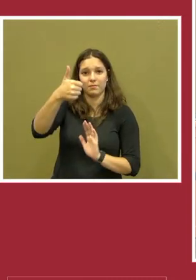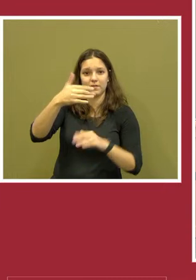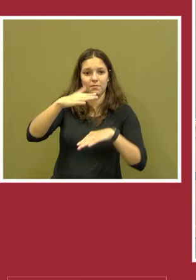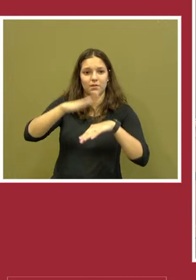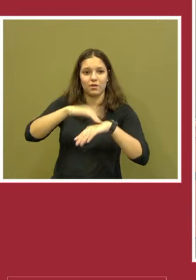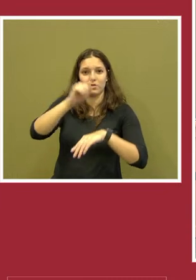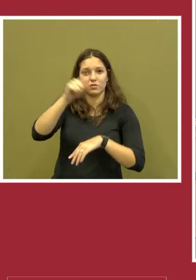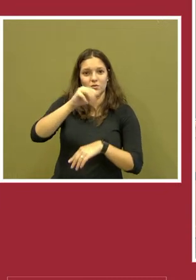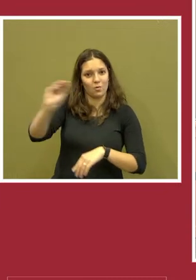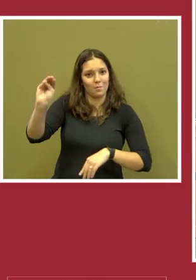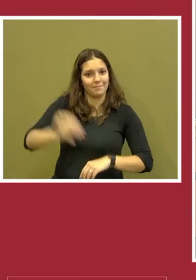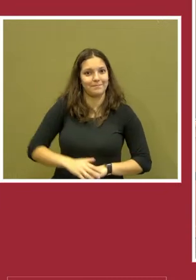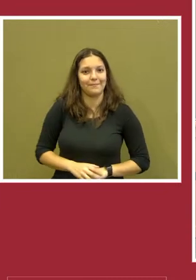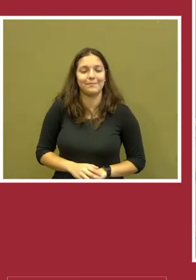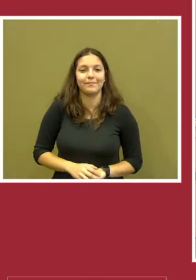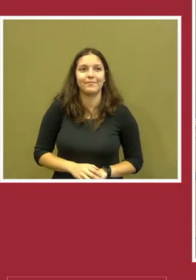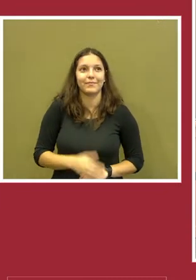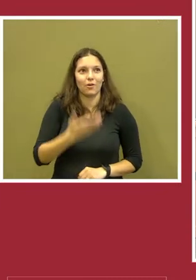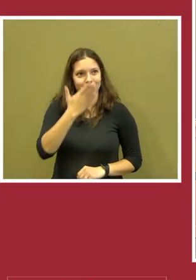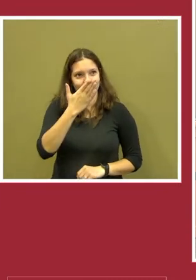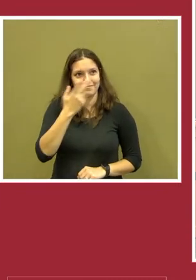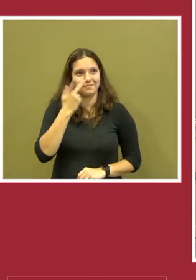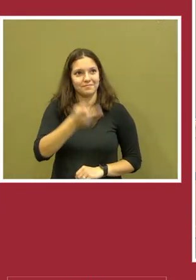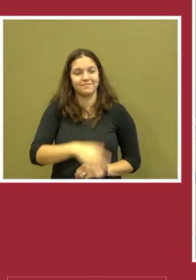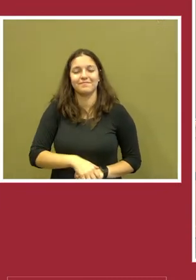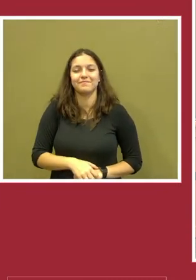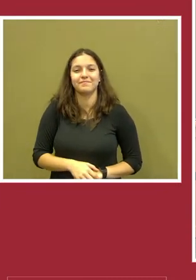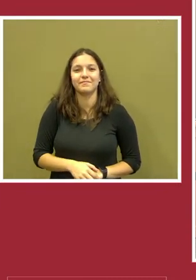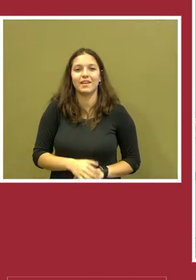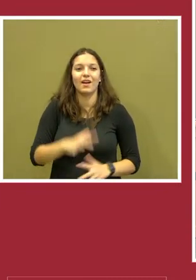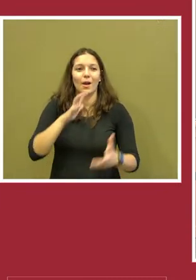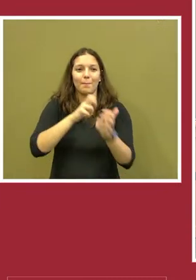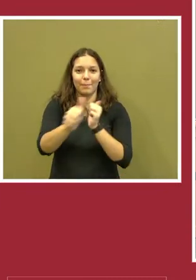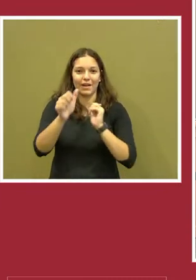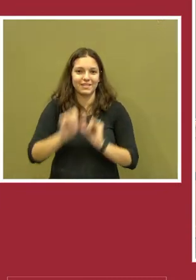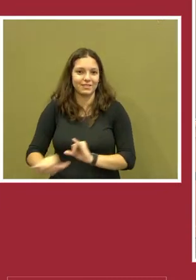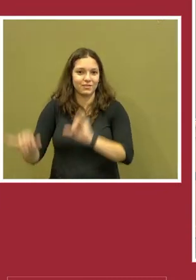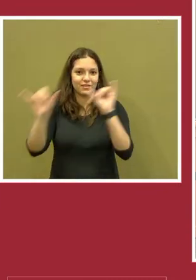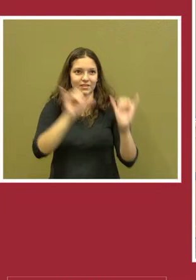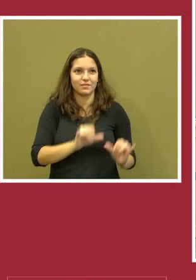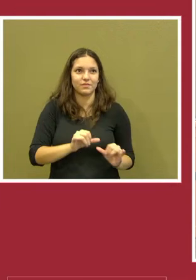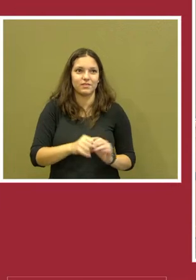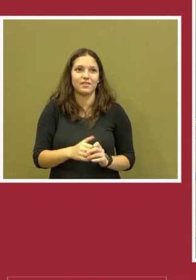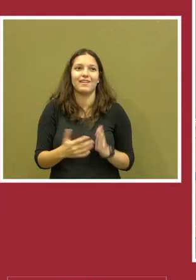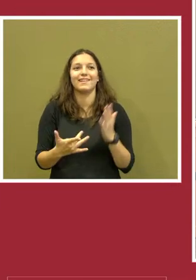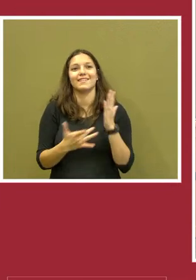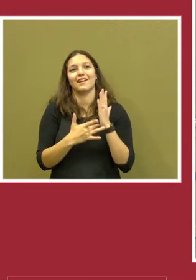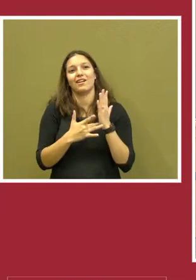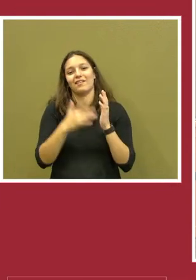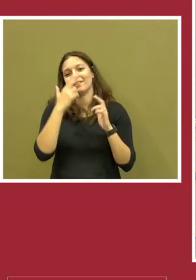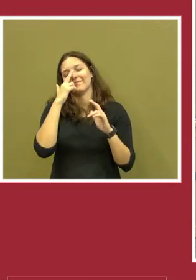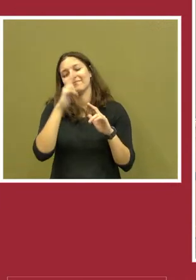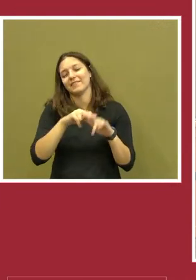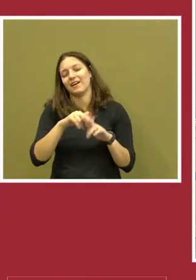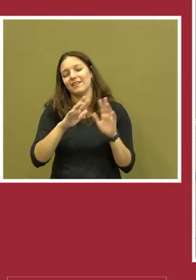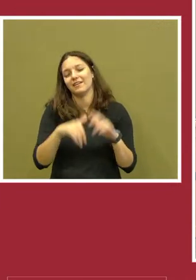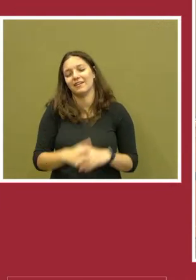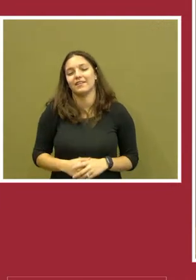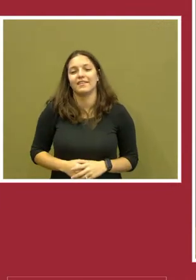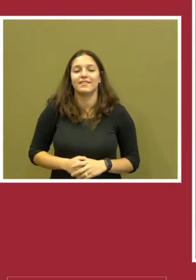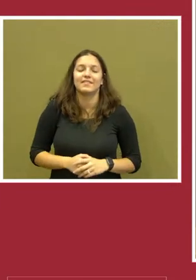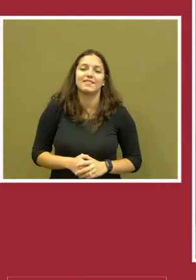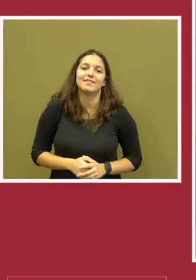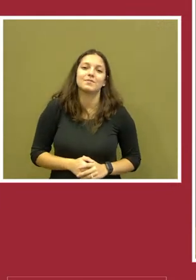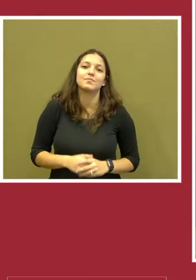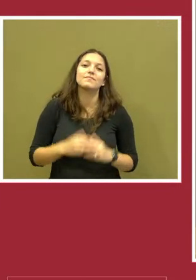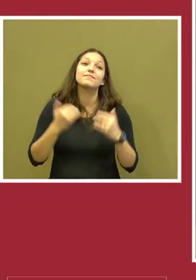And Marcus gave a thumbs up through the Zoom. Oh, there it is. Perfect. Motion passes unanimously. Oh, technology, it's so fun.